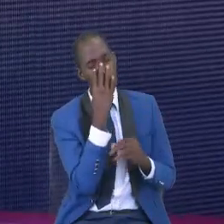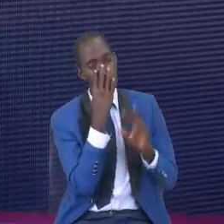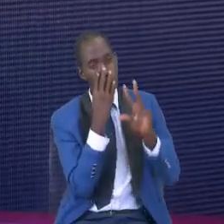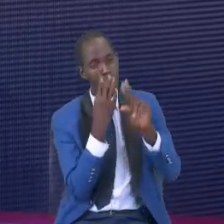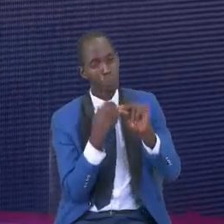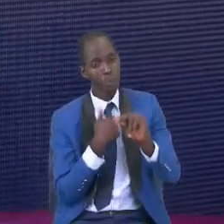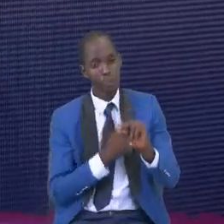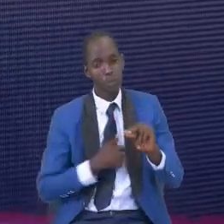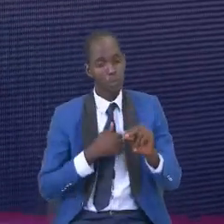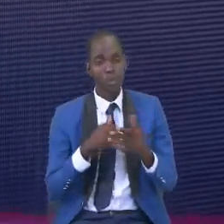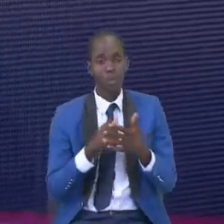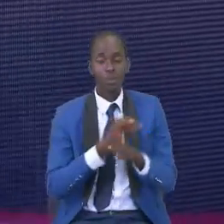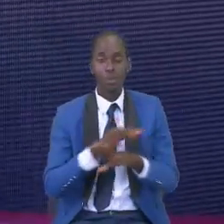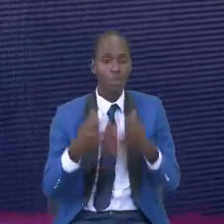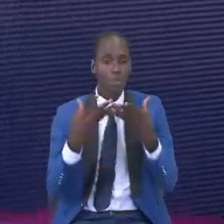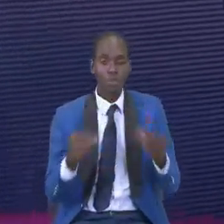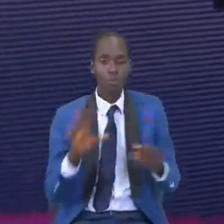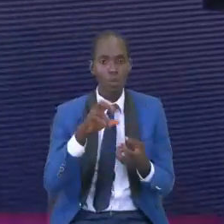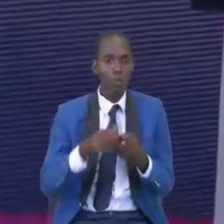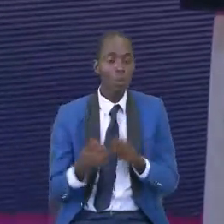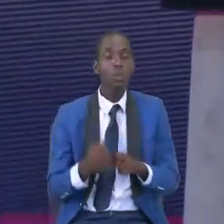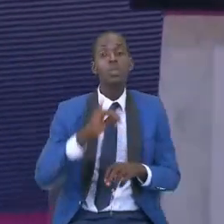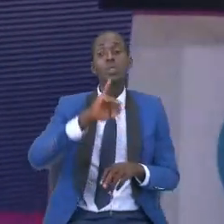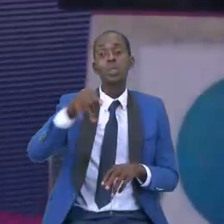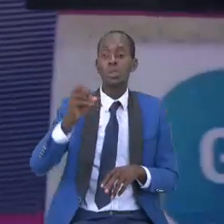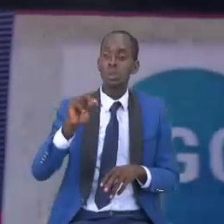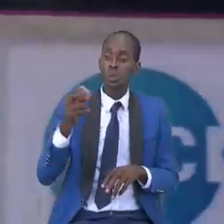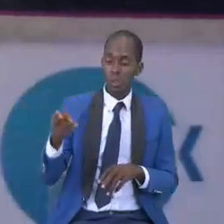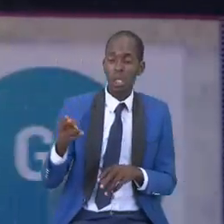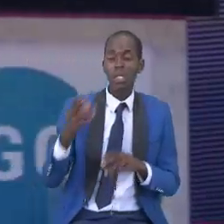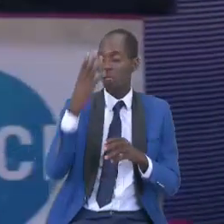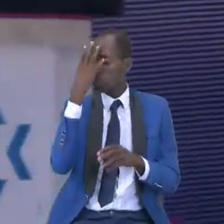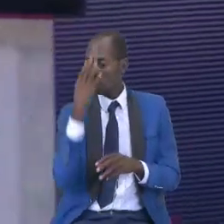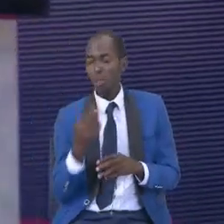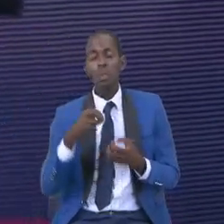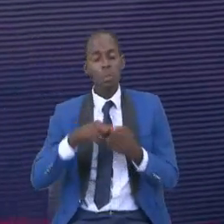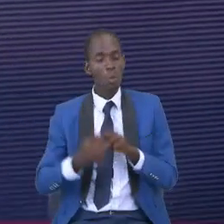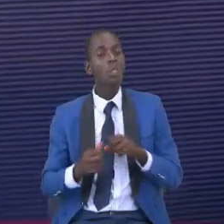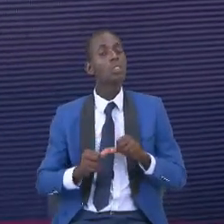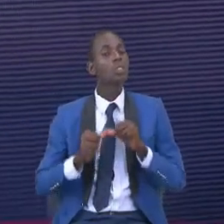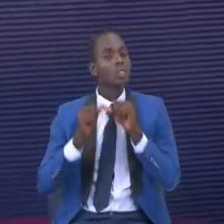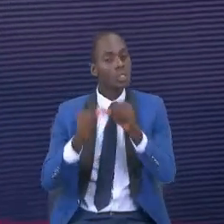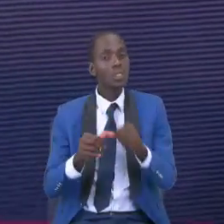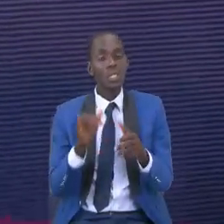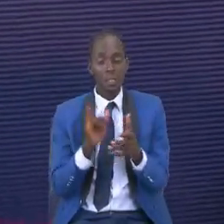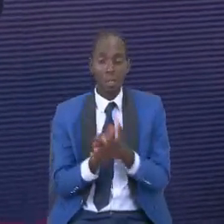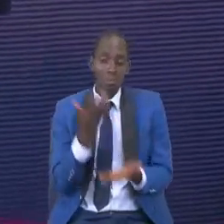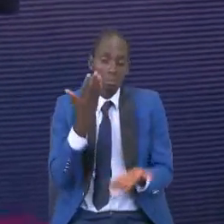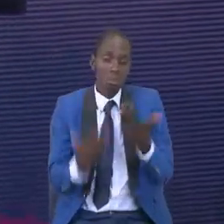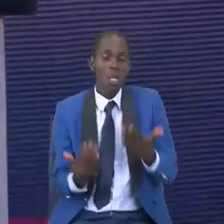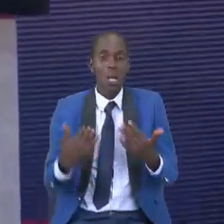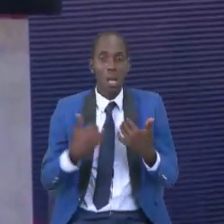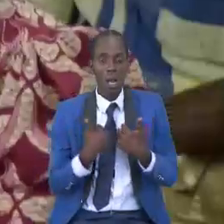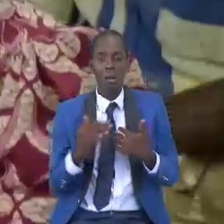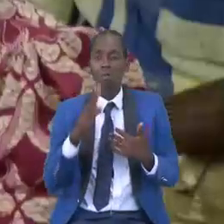asleep and the storm continued. They would have drowned. And the shipmaster came and said, sleeper, what are you doing